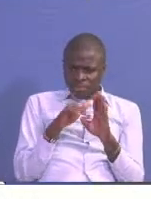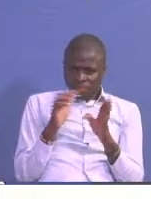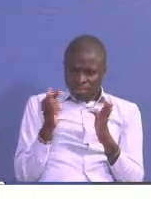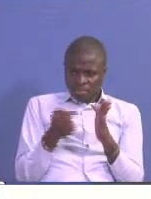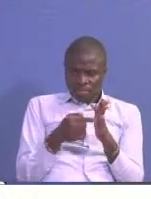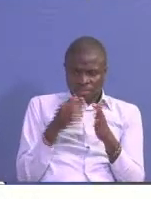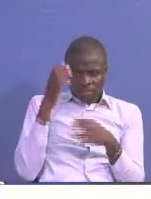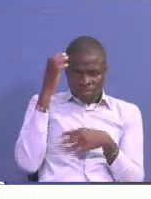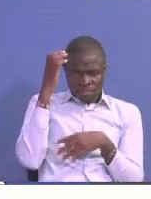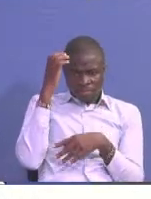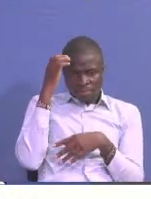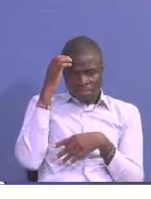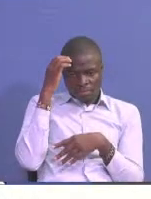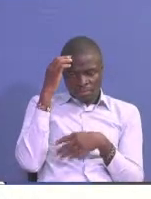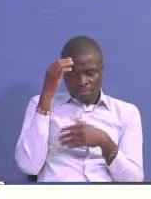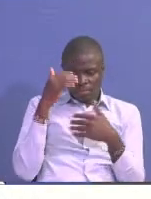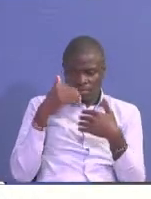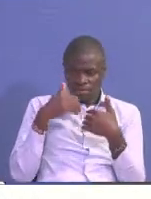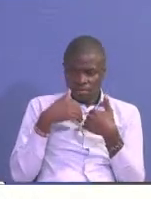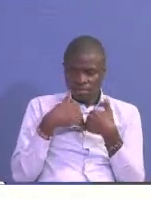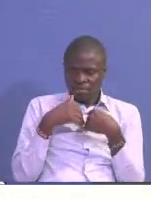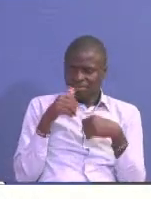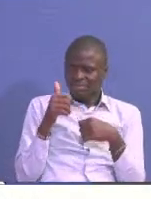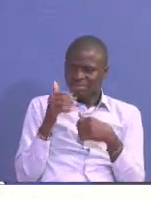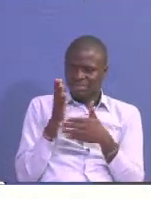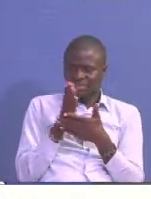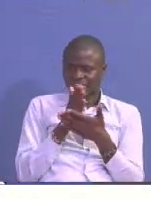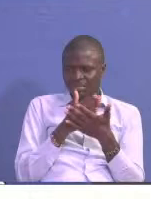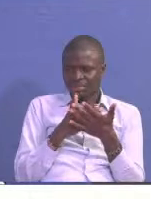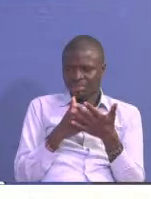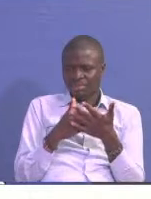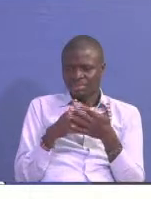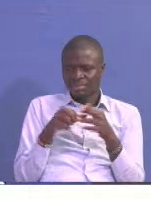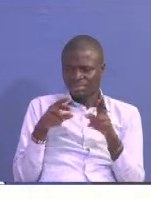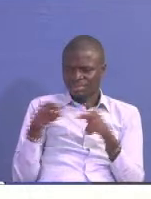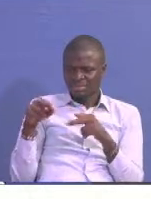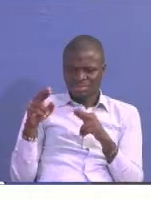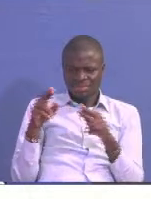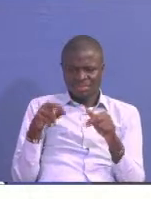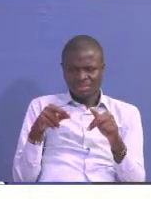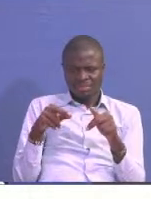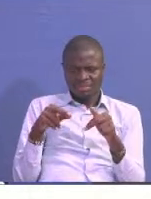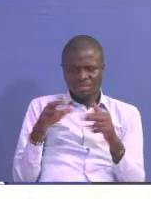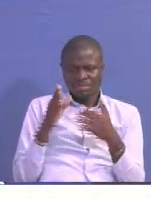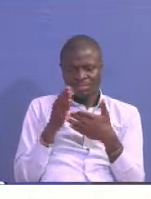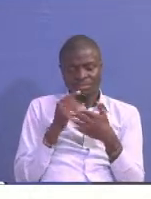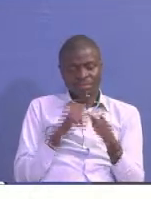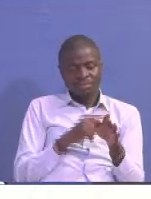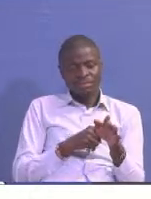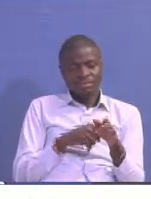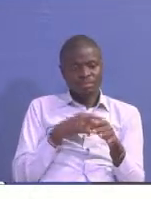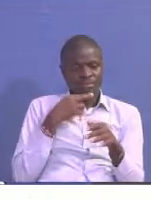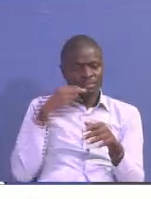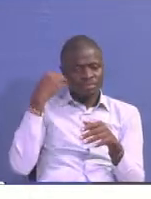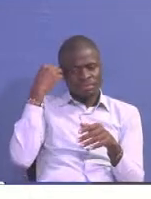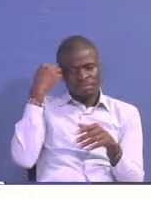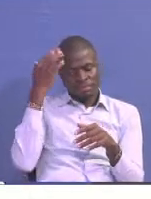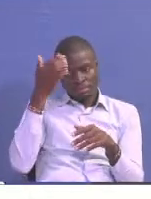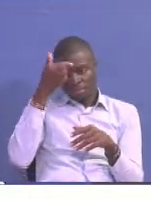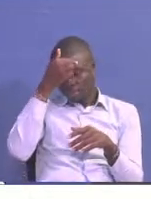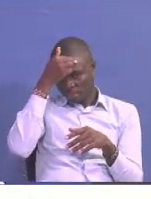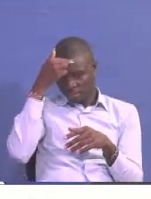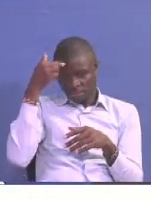education budget, there are other aspects like the research and what have you, sometimes which are forgotten. because